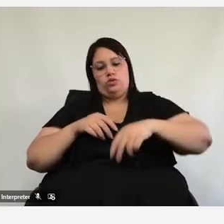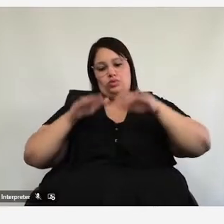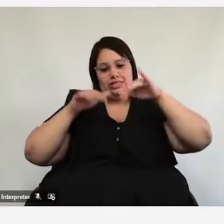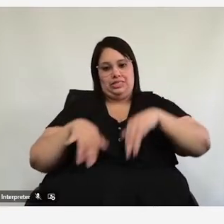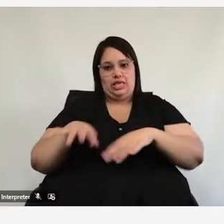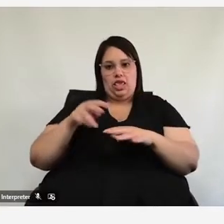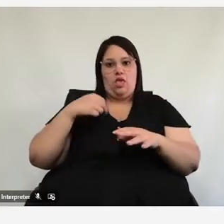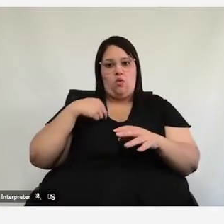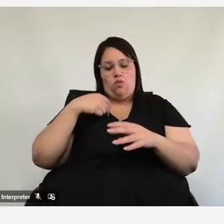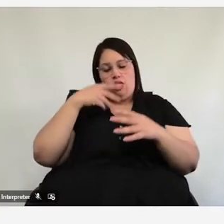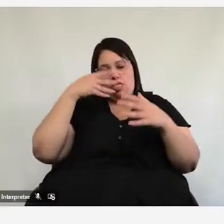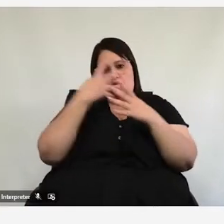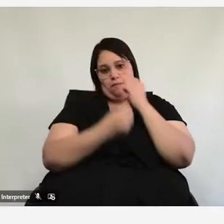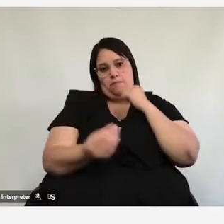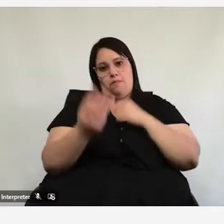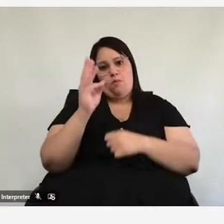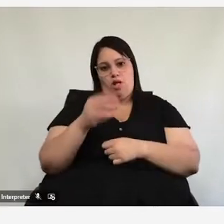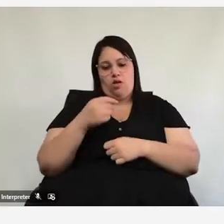on the budget.